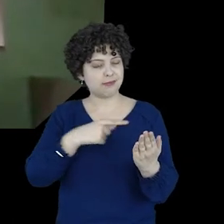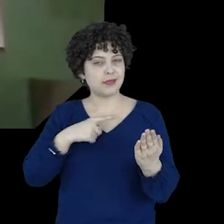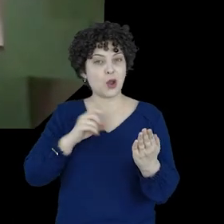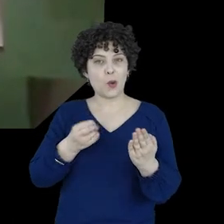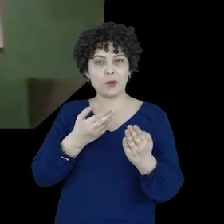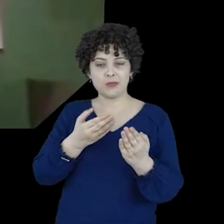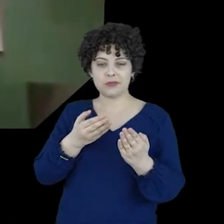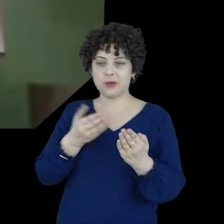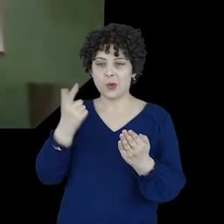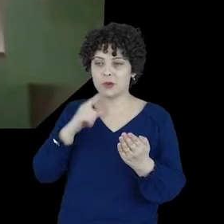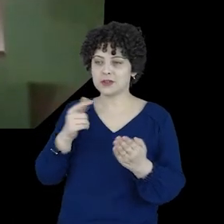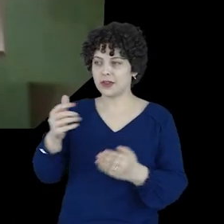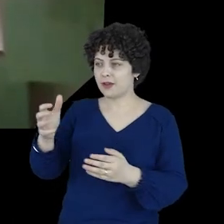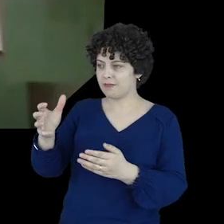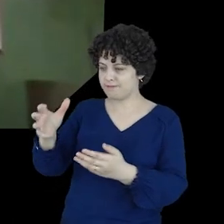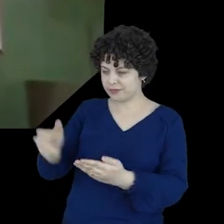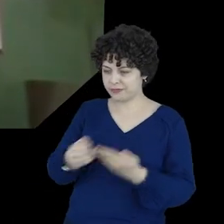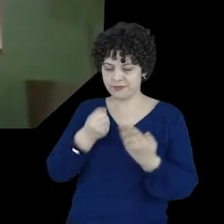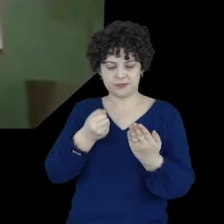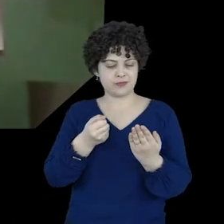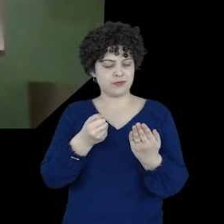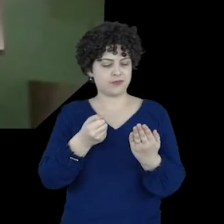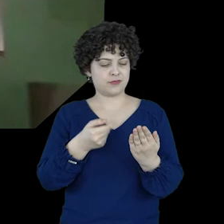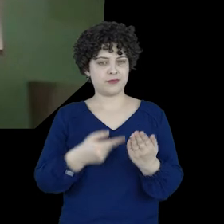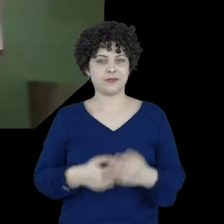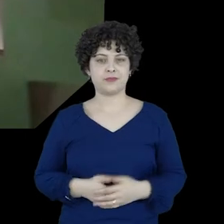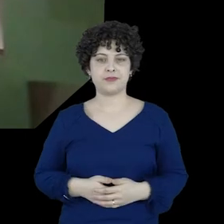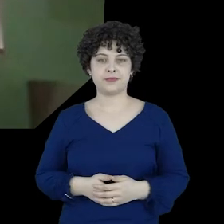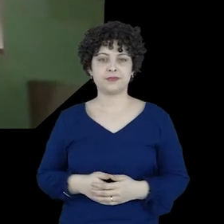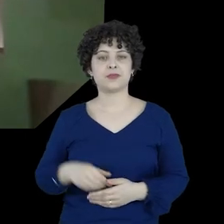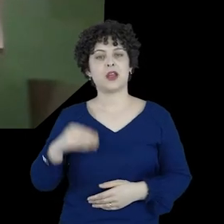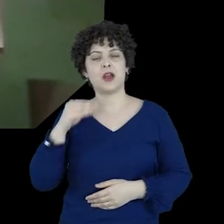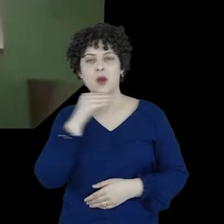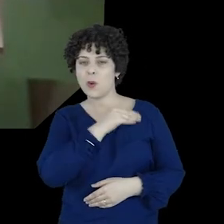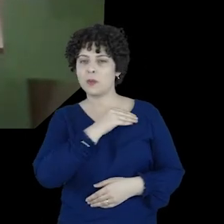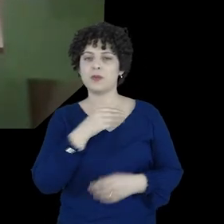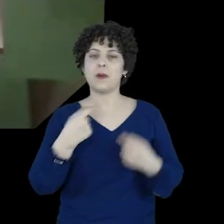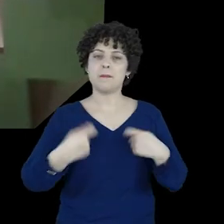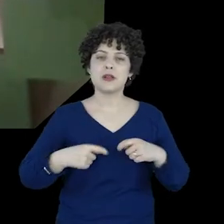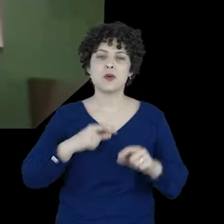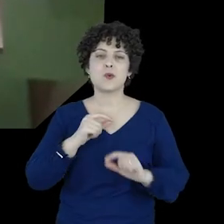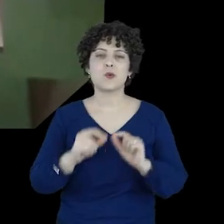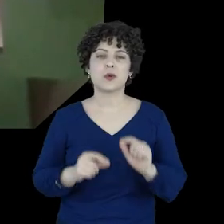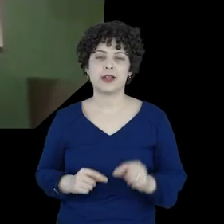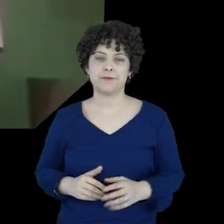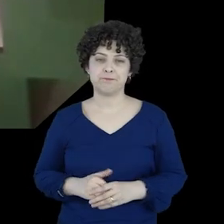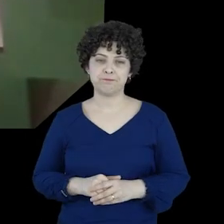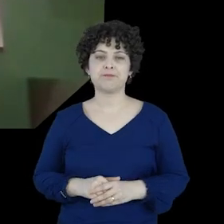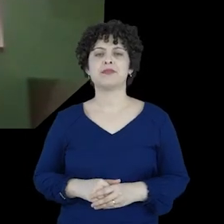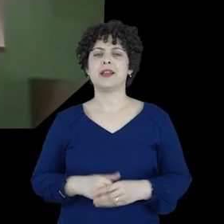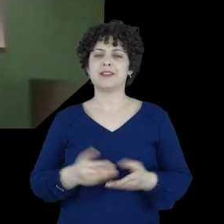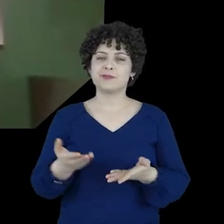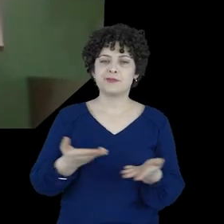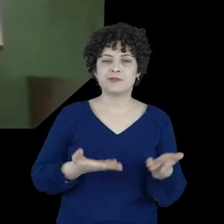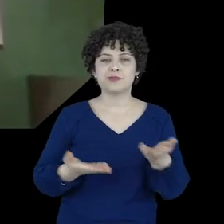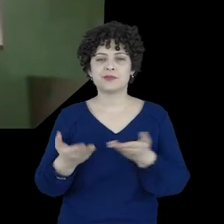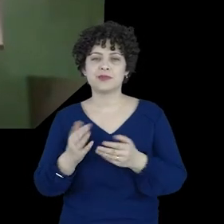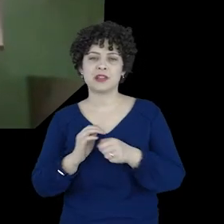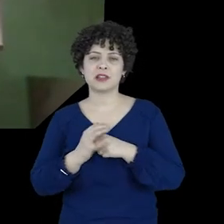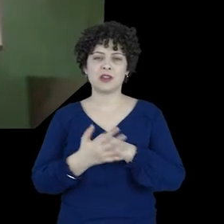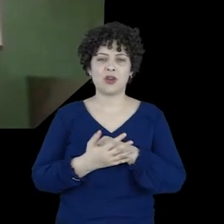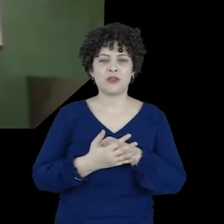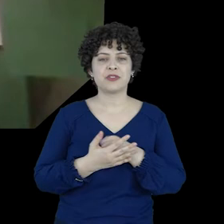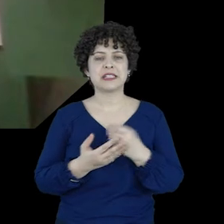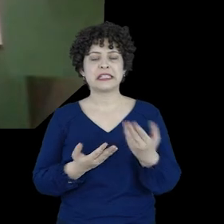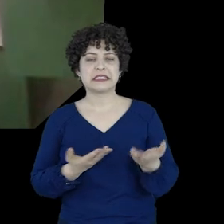or they have access to the devices. And a clear case is where we have to deal